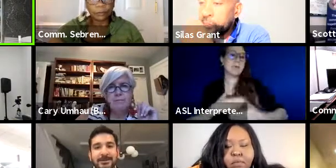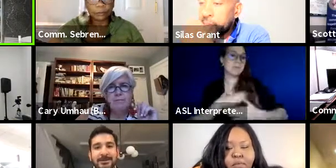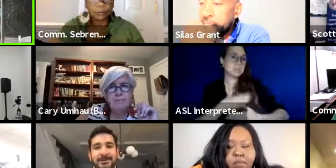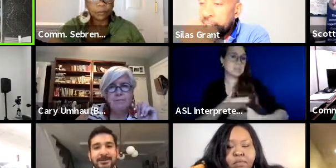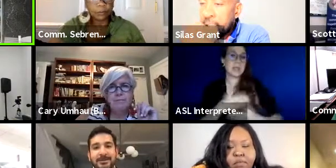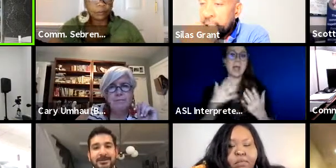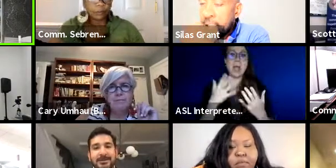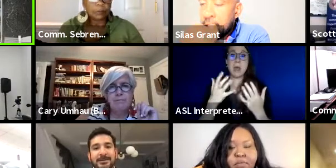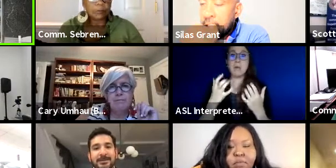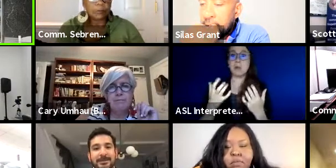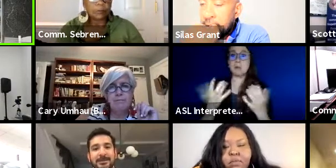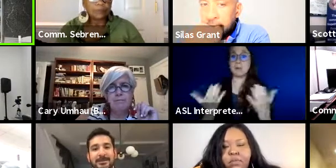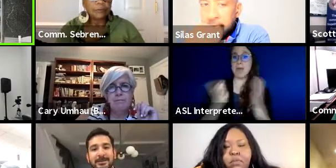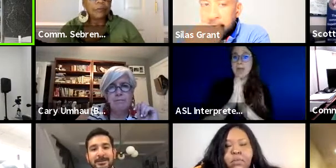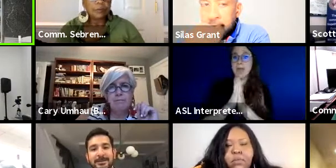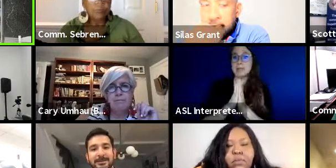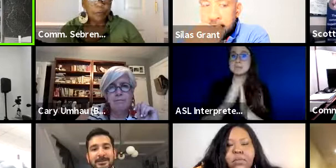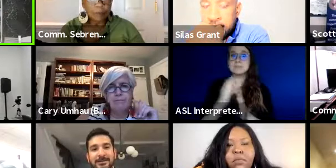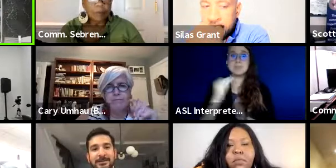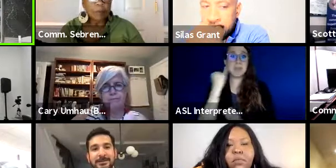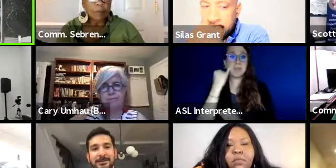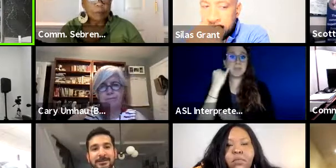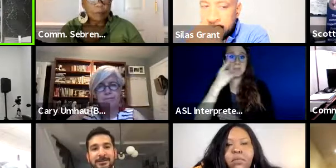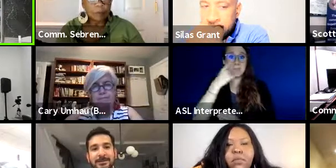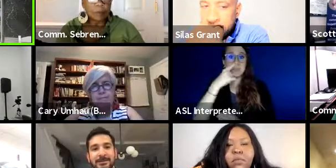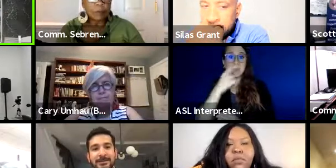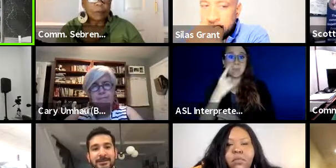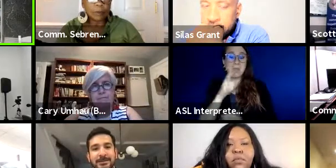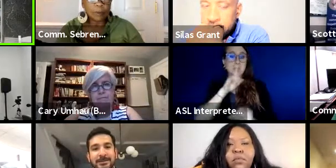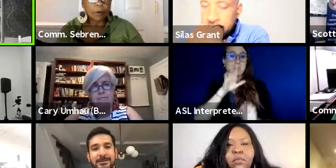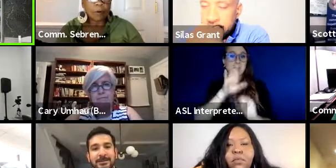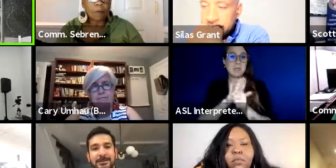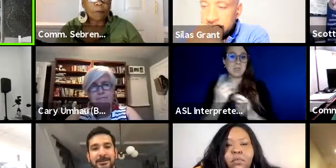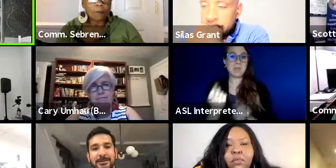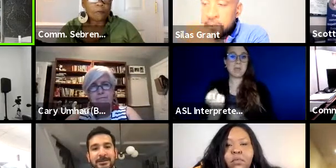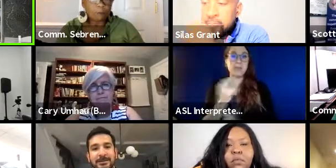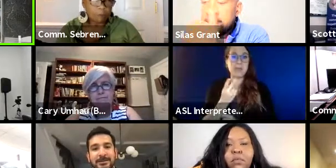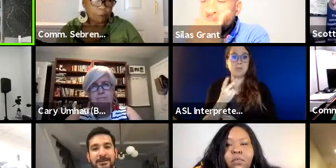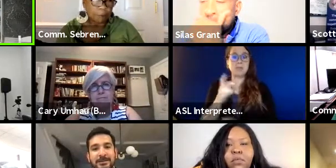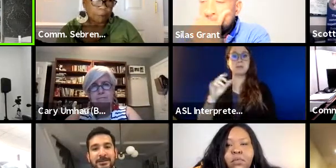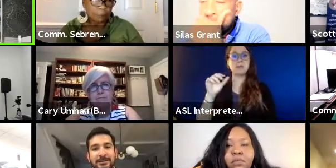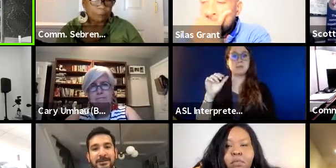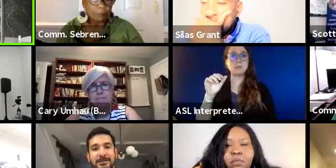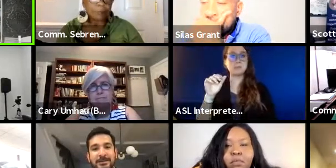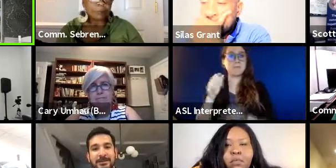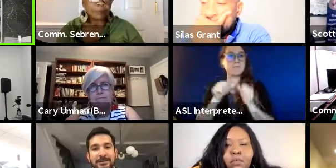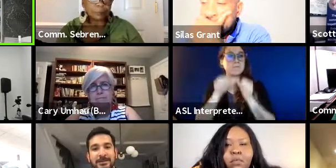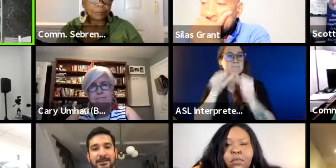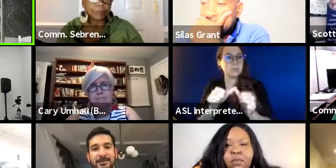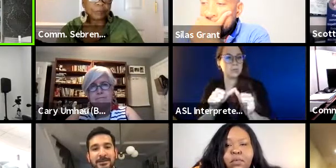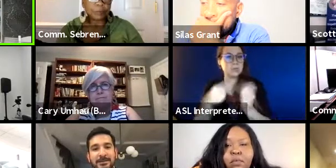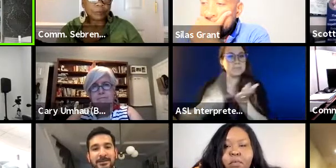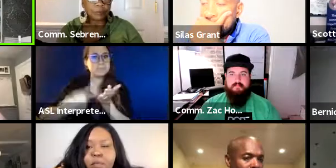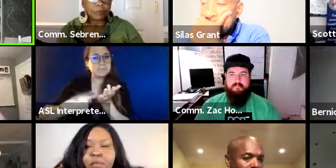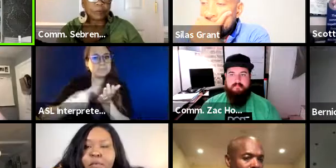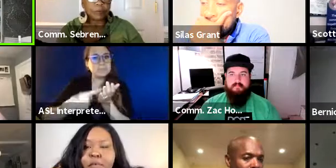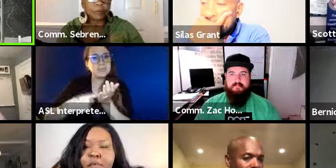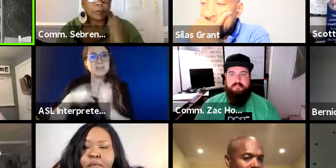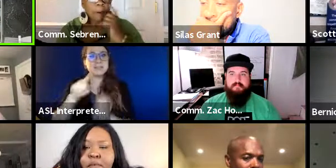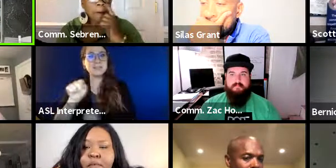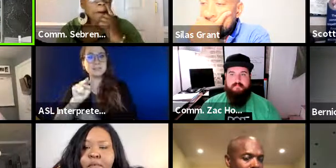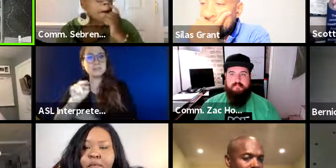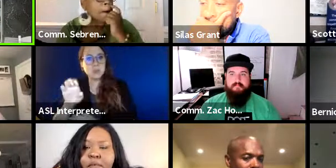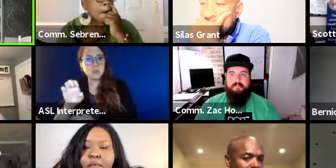to coming back to a ZDC meeting to further discuss some of the zoning and development challenges that